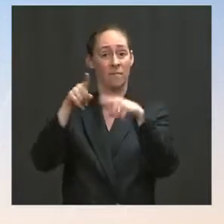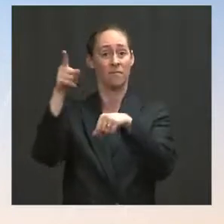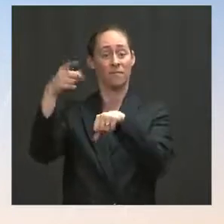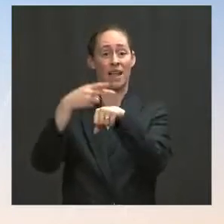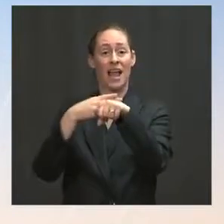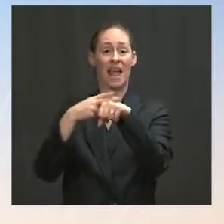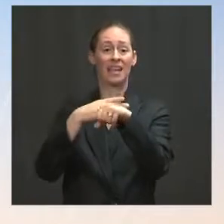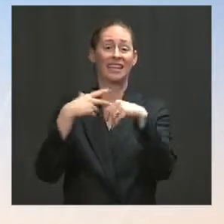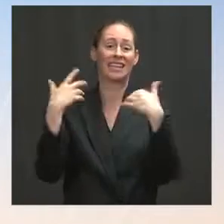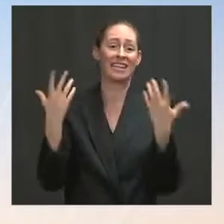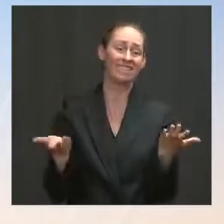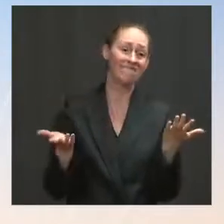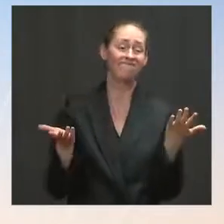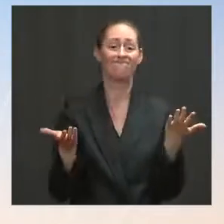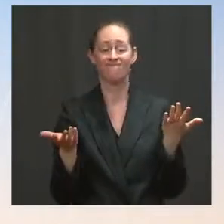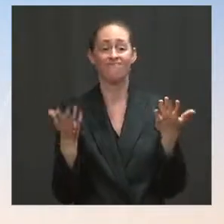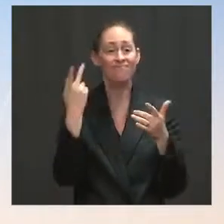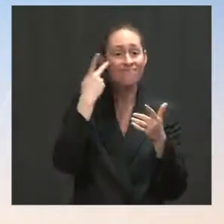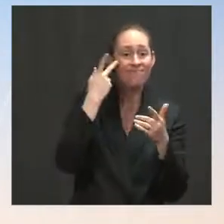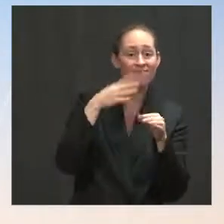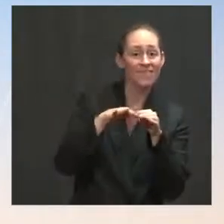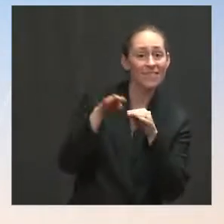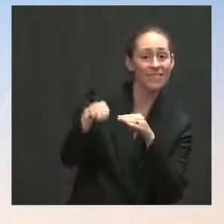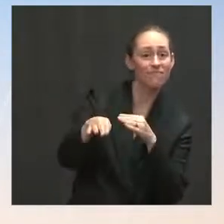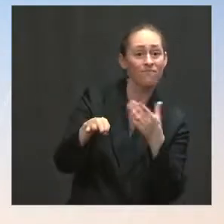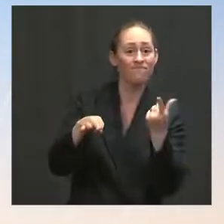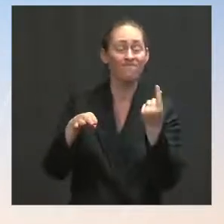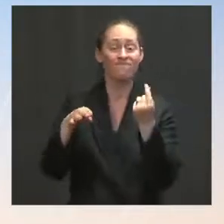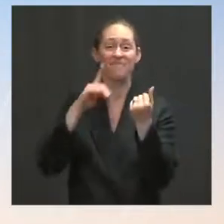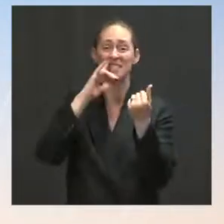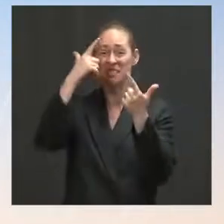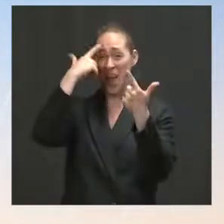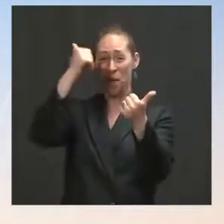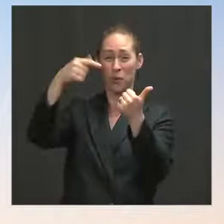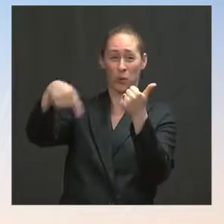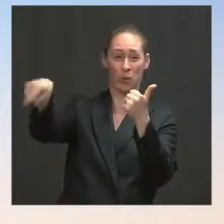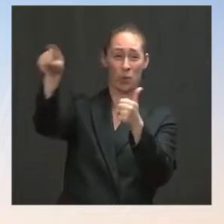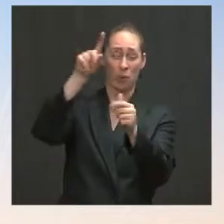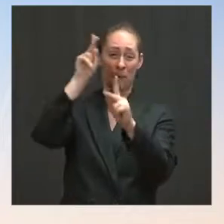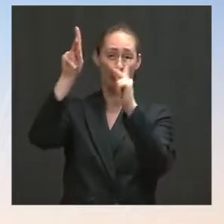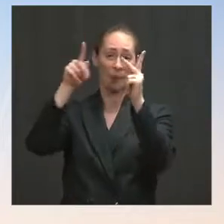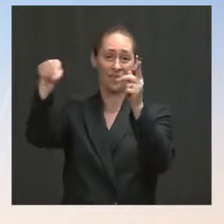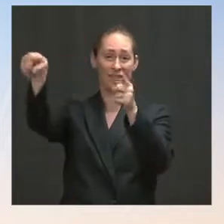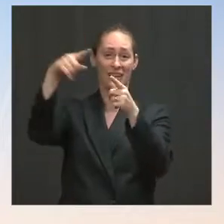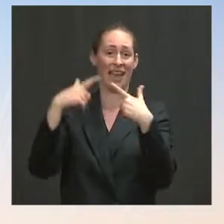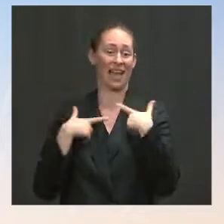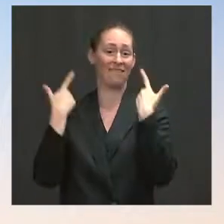the next steps are, what the path forward is going to be up to the people of Haiti, who is going to be leading